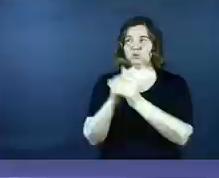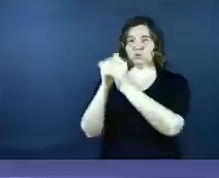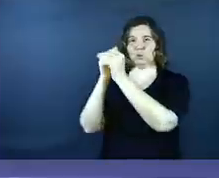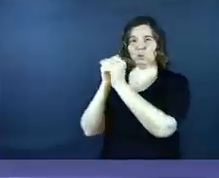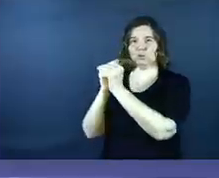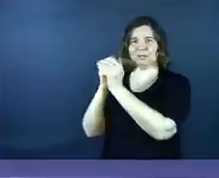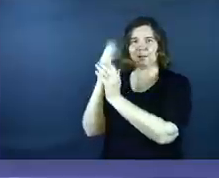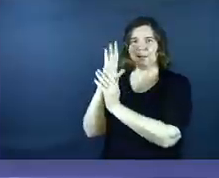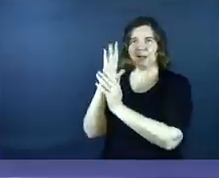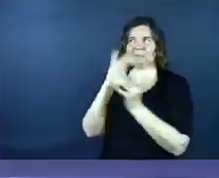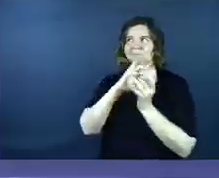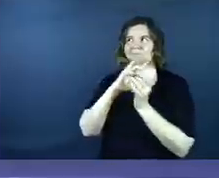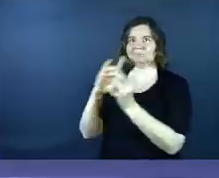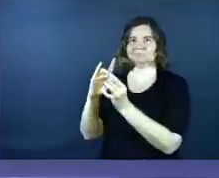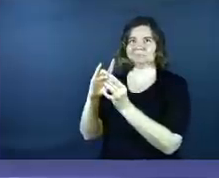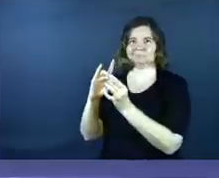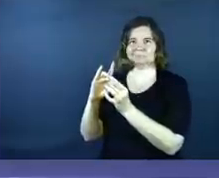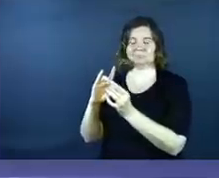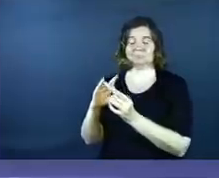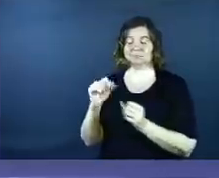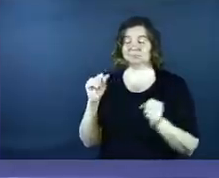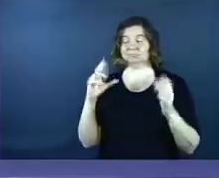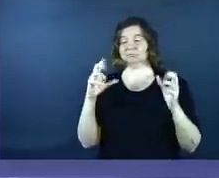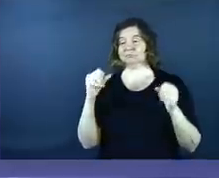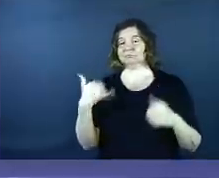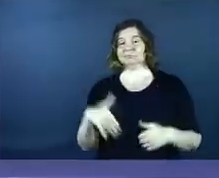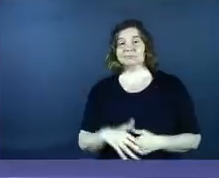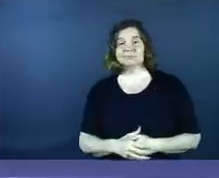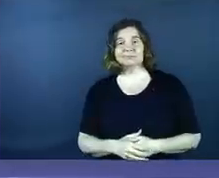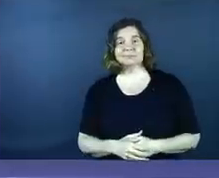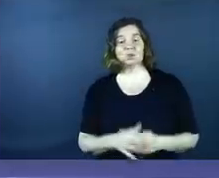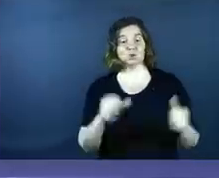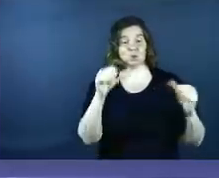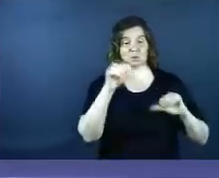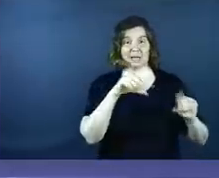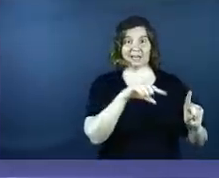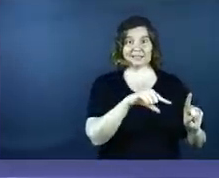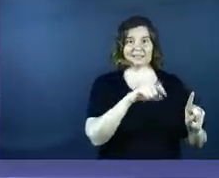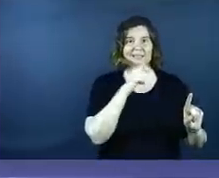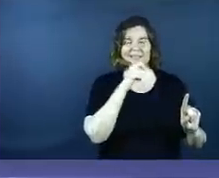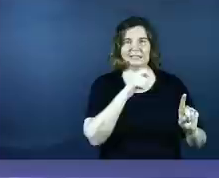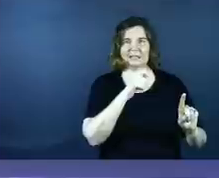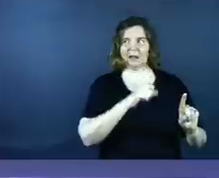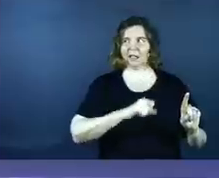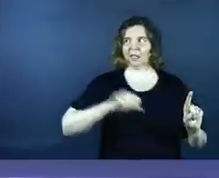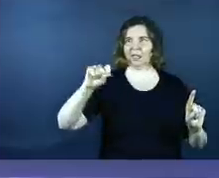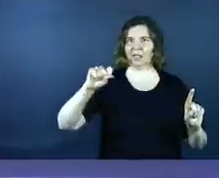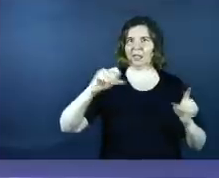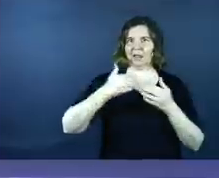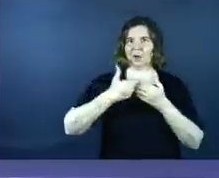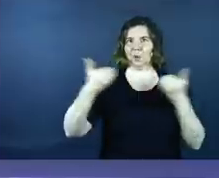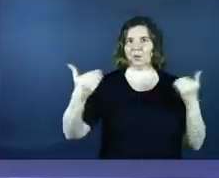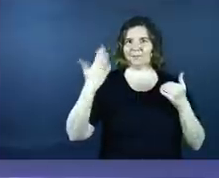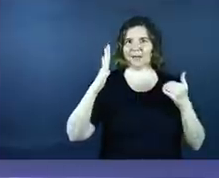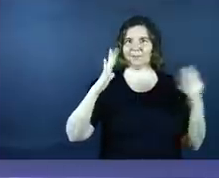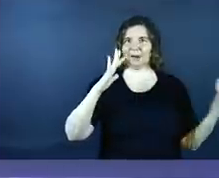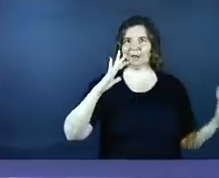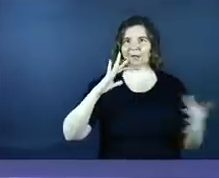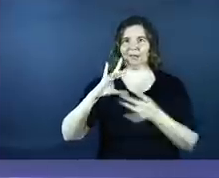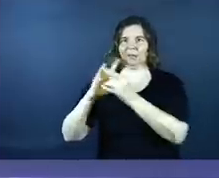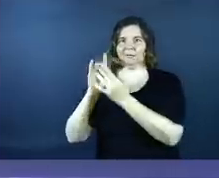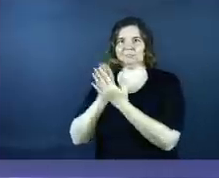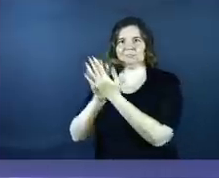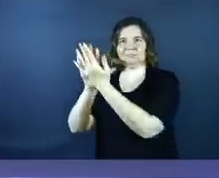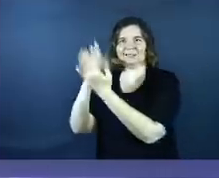God. Blows my mind. So science did not take him away from God, took him toward God, and he's